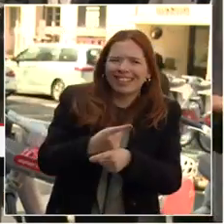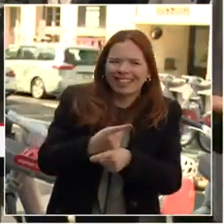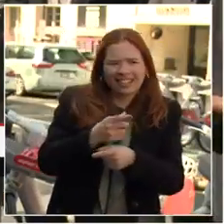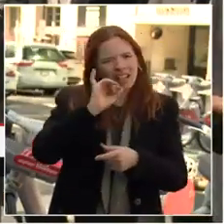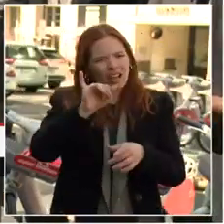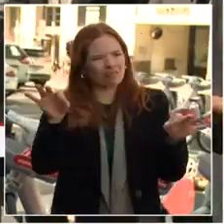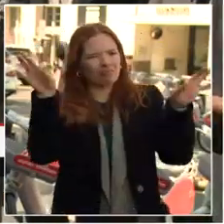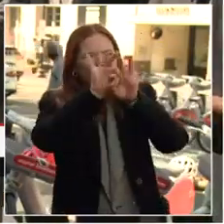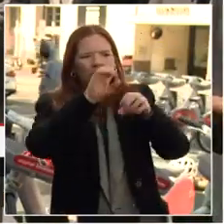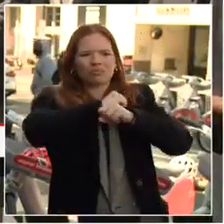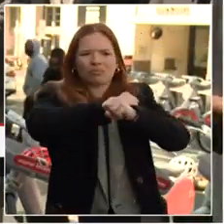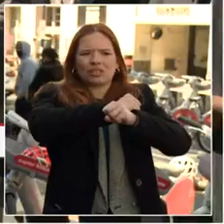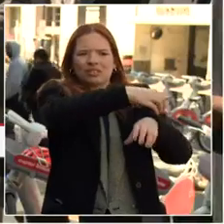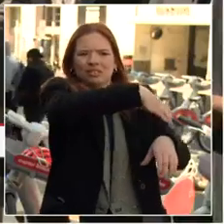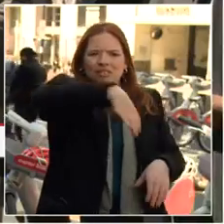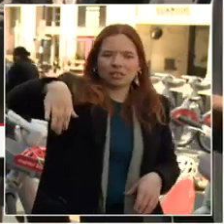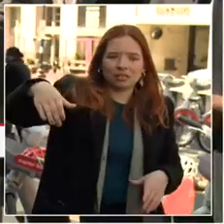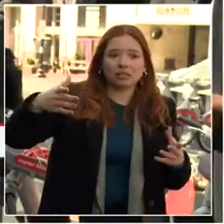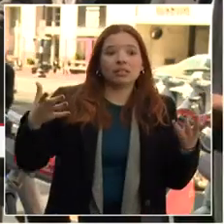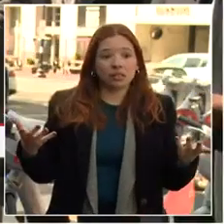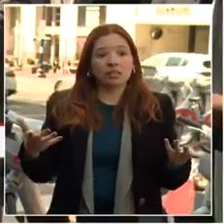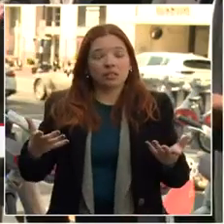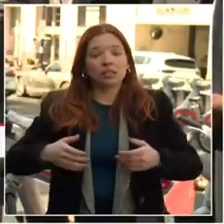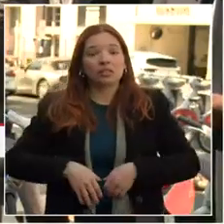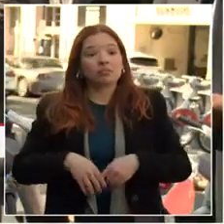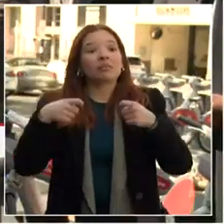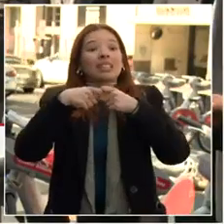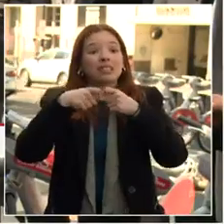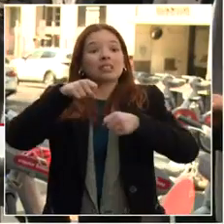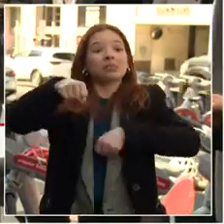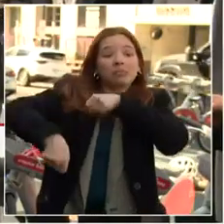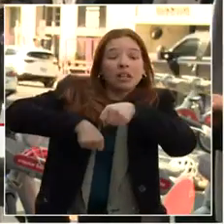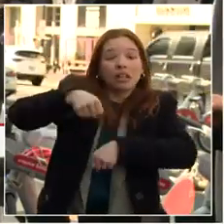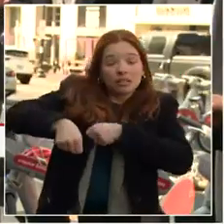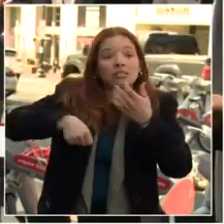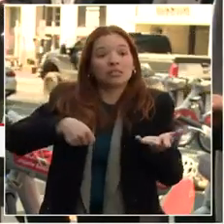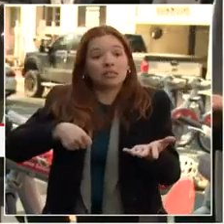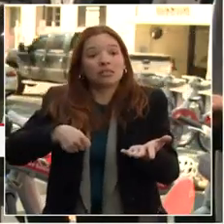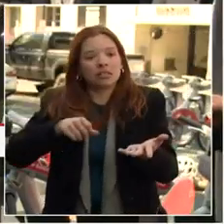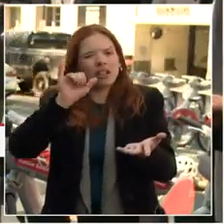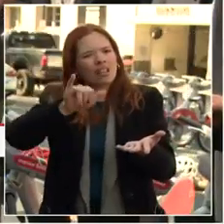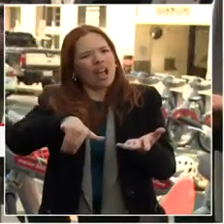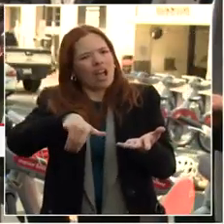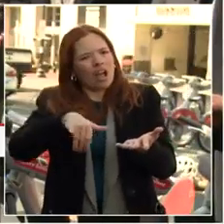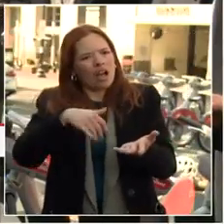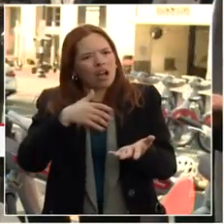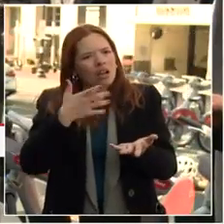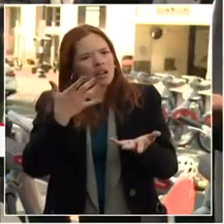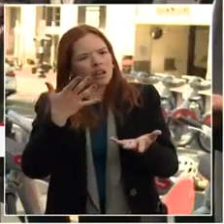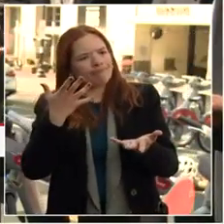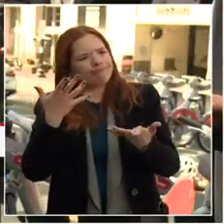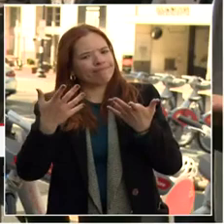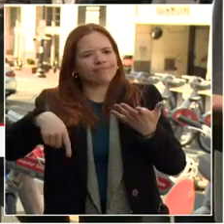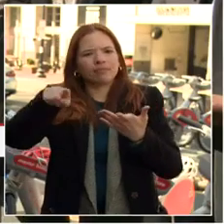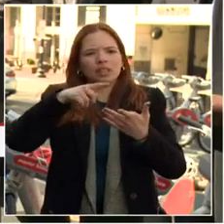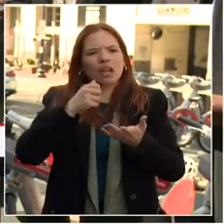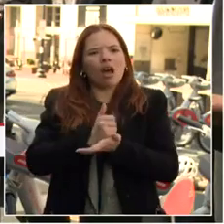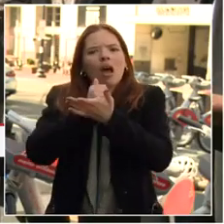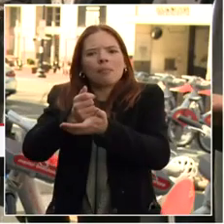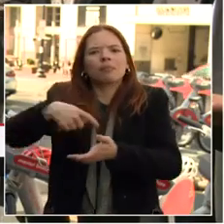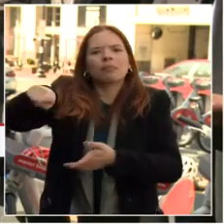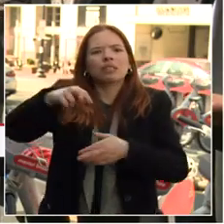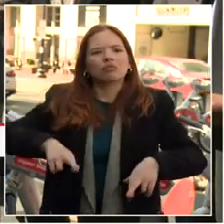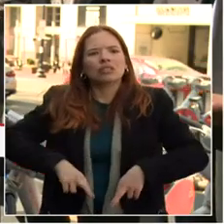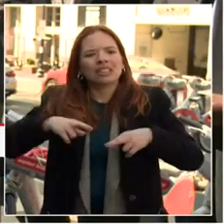that e-bikes can be a viable transportation option for residents to live their lives, whether it's going to work, running errands, getting the kids to